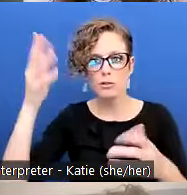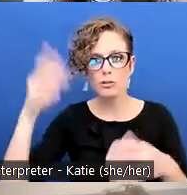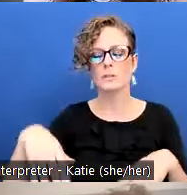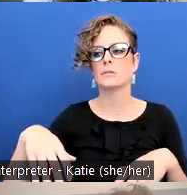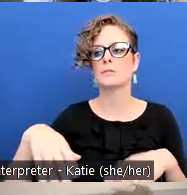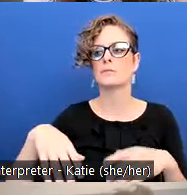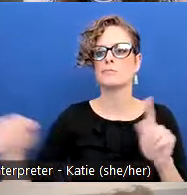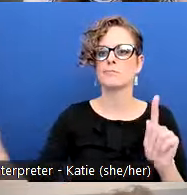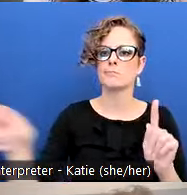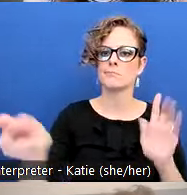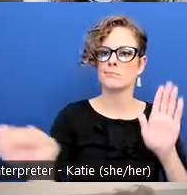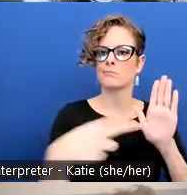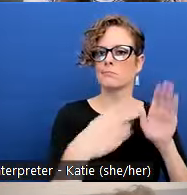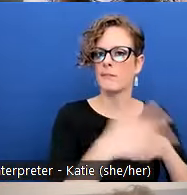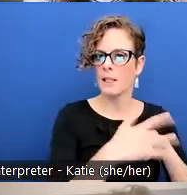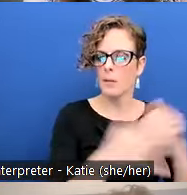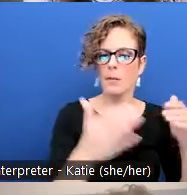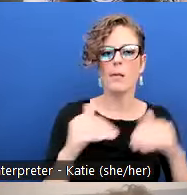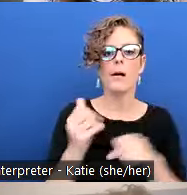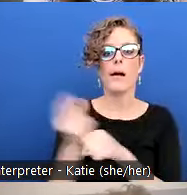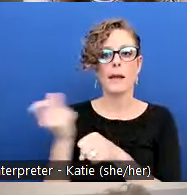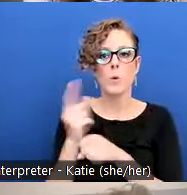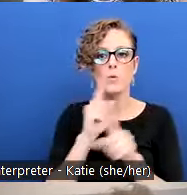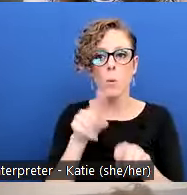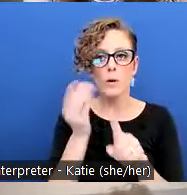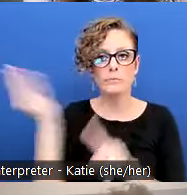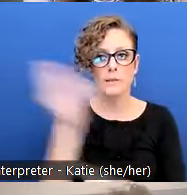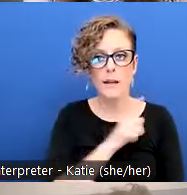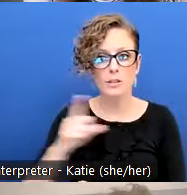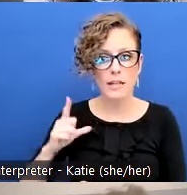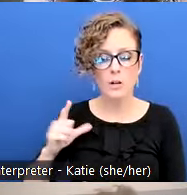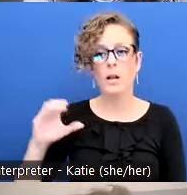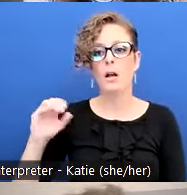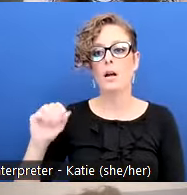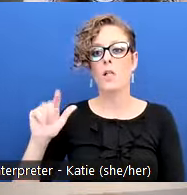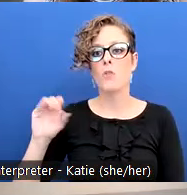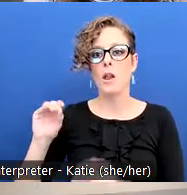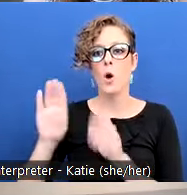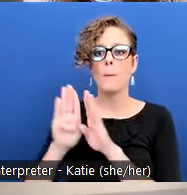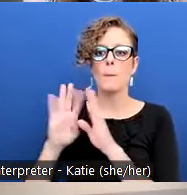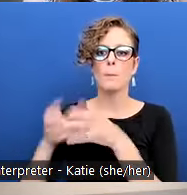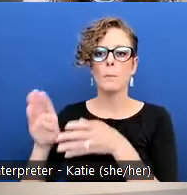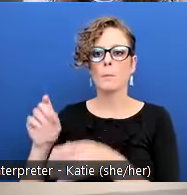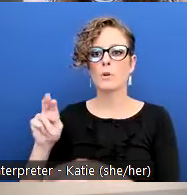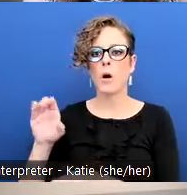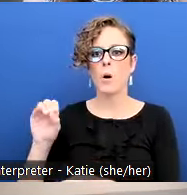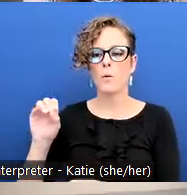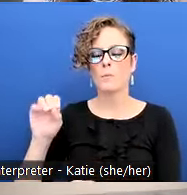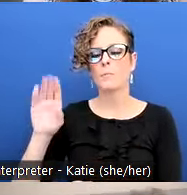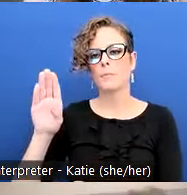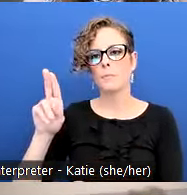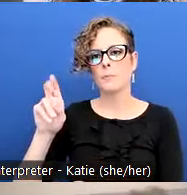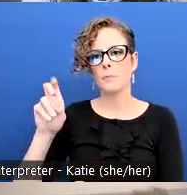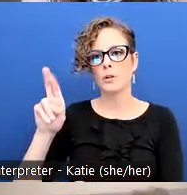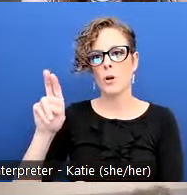the legislature. And the Colorado Bureau of Investigation is required, when there